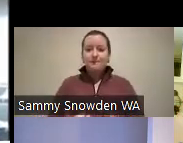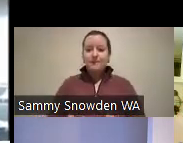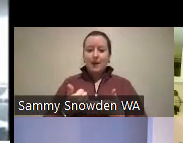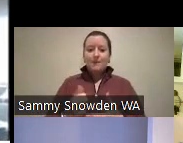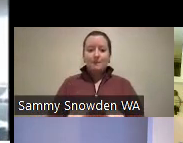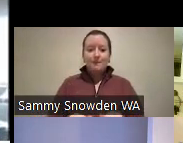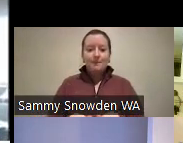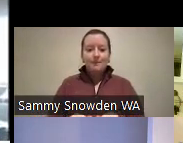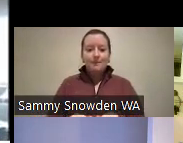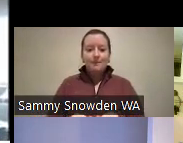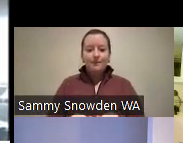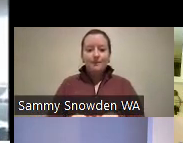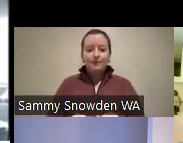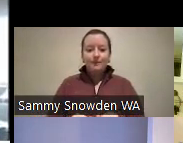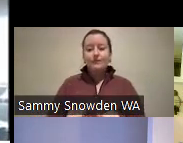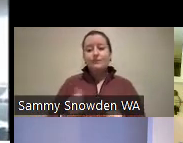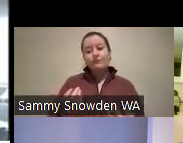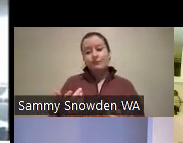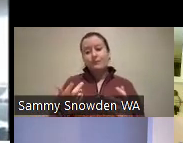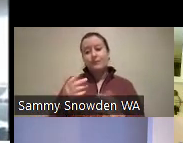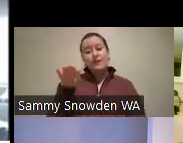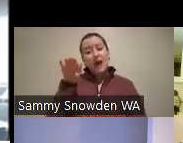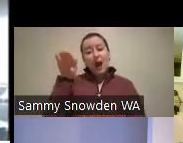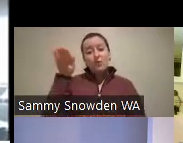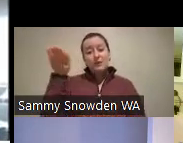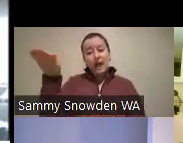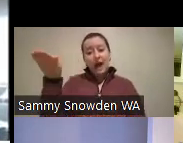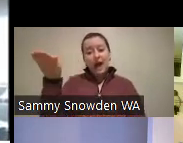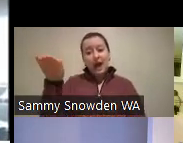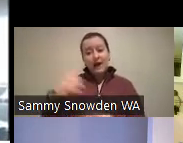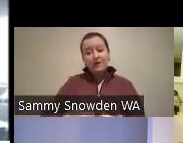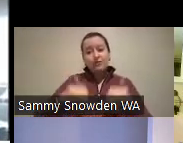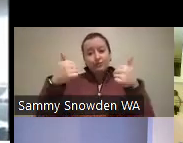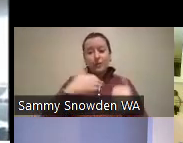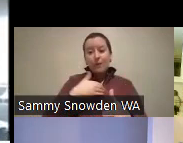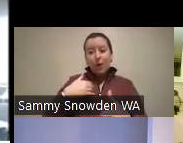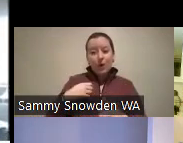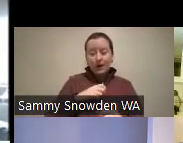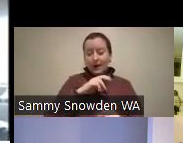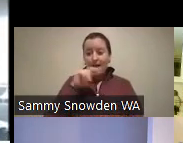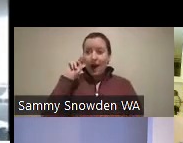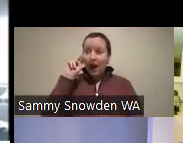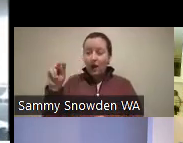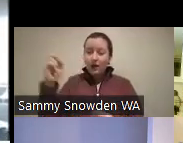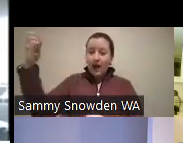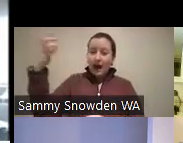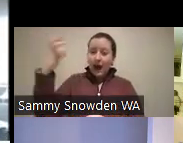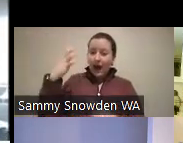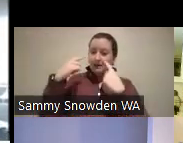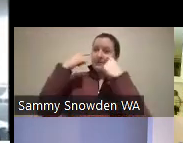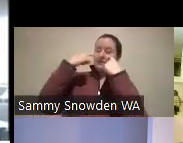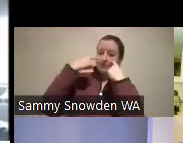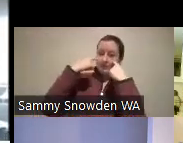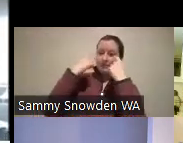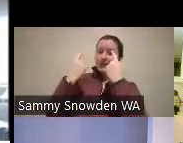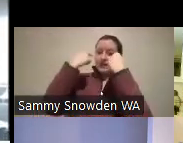outside, especially when there's some sunshine, just get outside. But just a 10-minute walk can make such a difference during the day. Reducing your